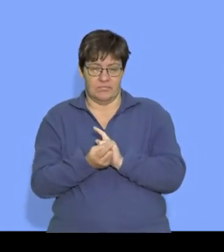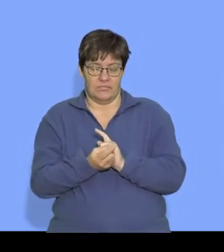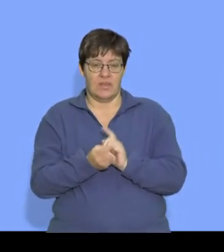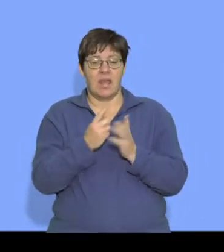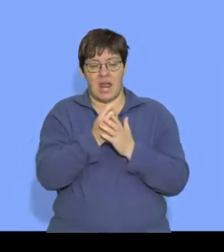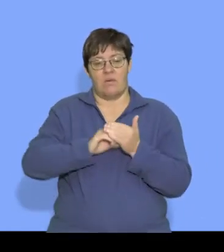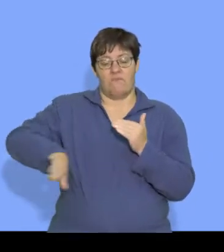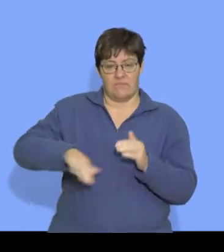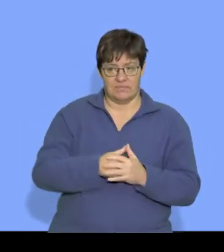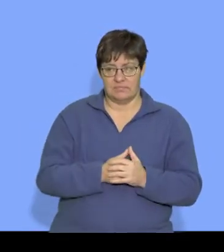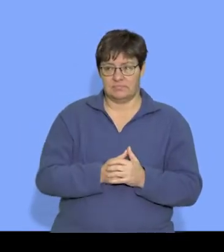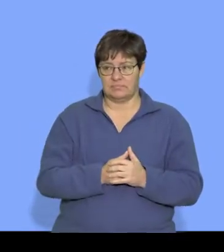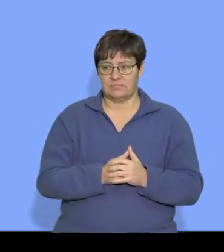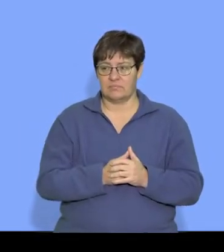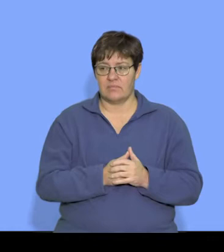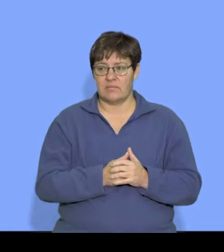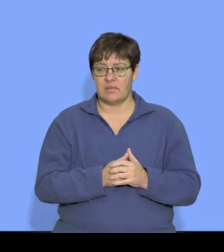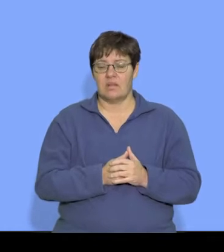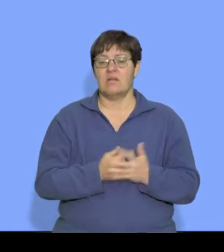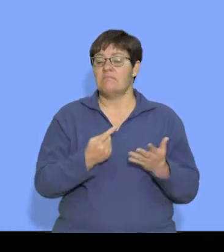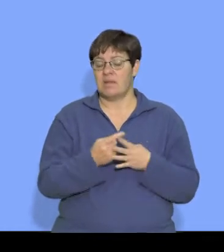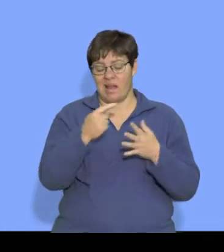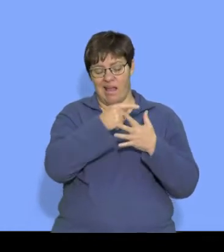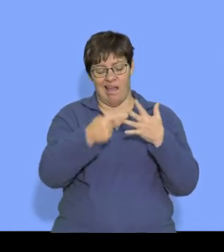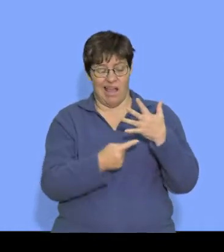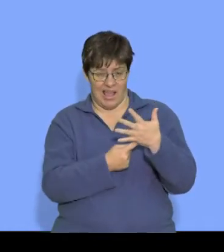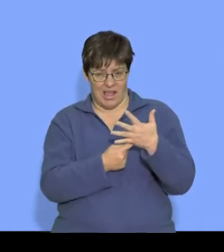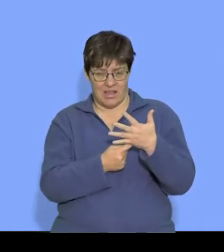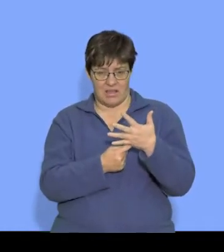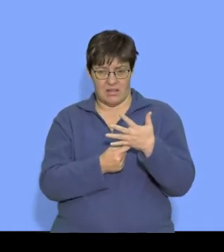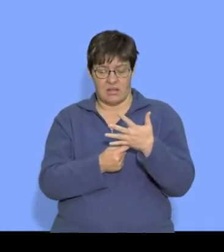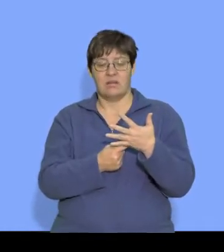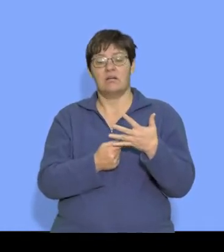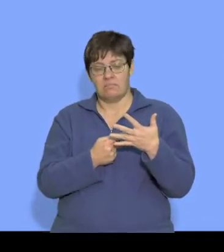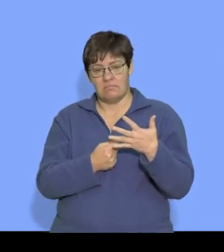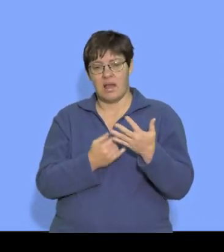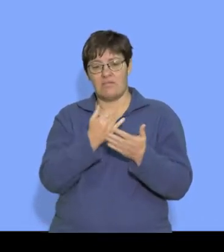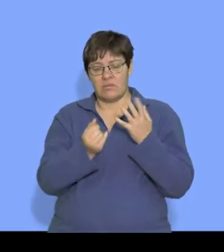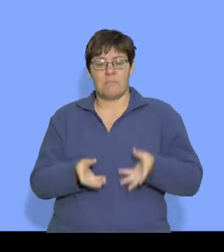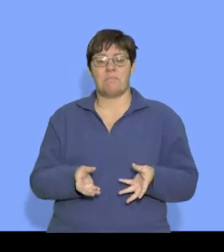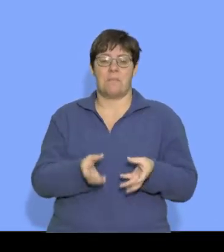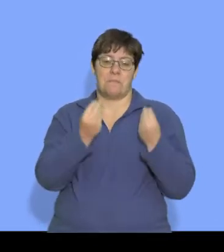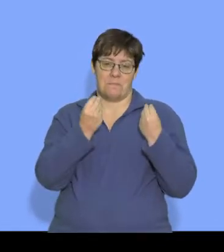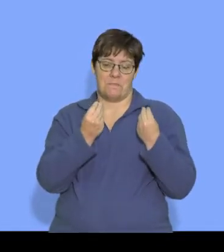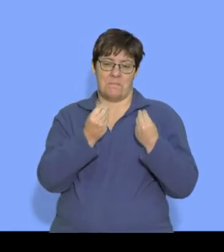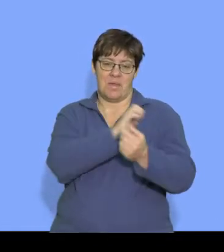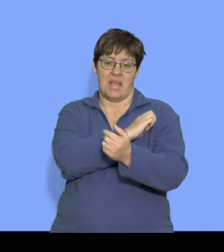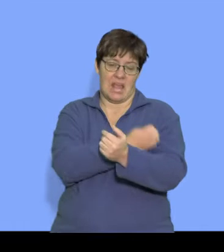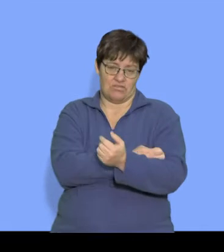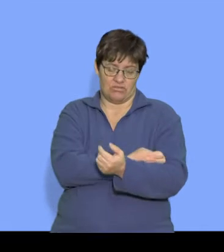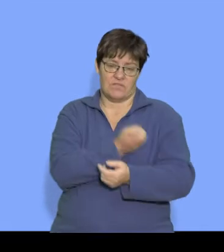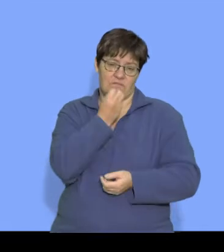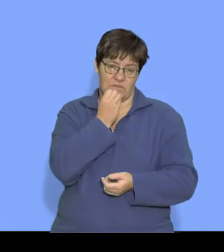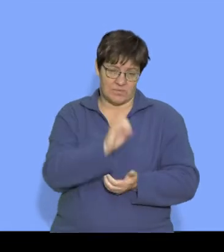and egestion. So those are the 5 processes that are associated with how individuals acquire their